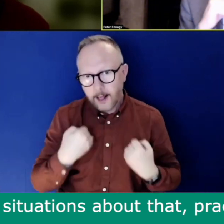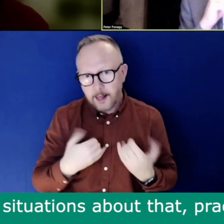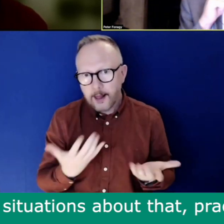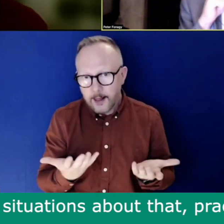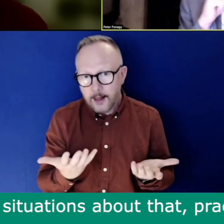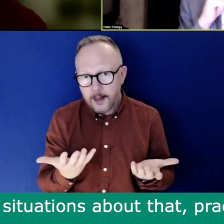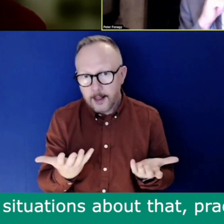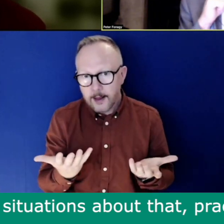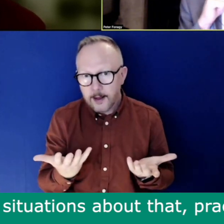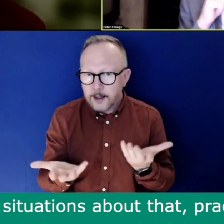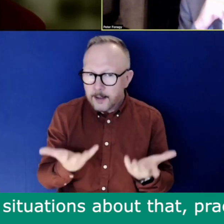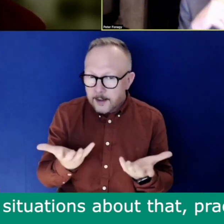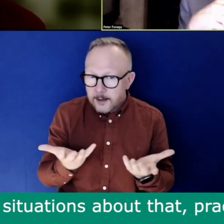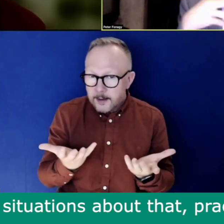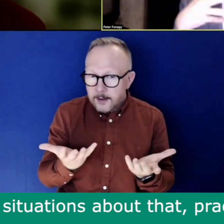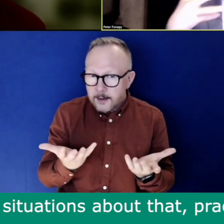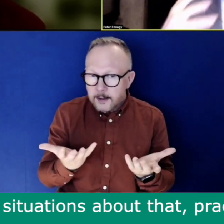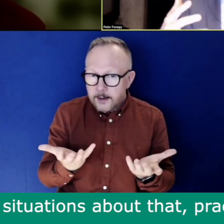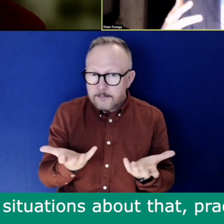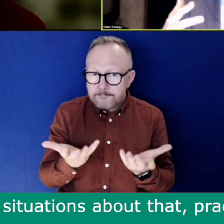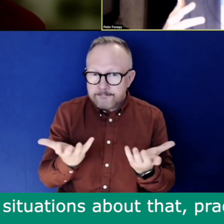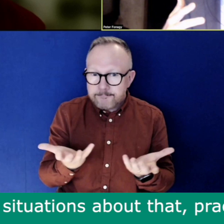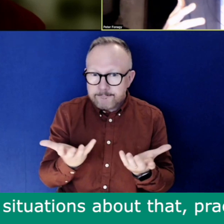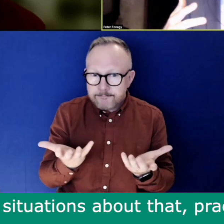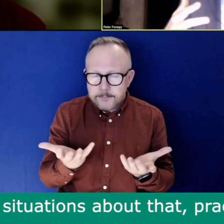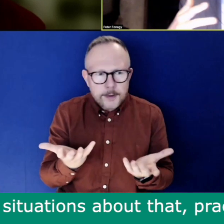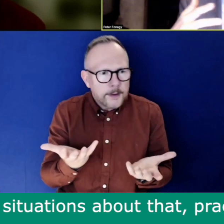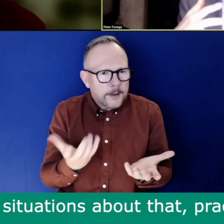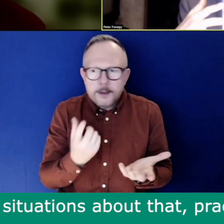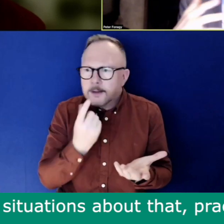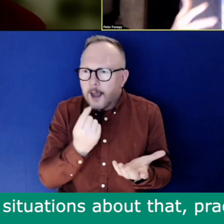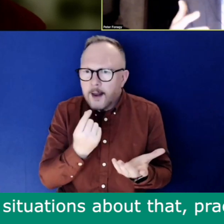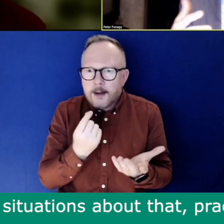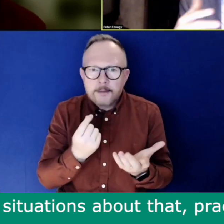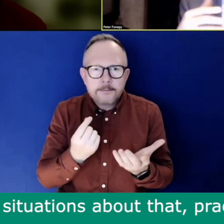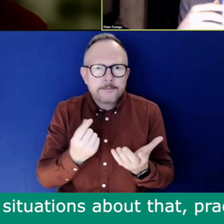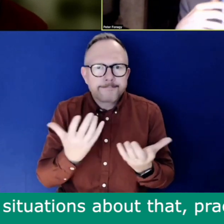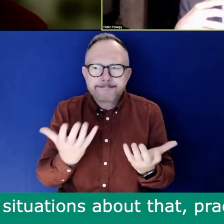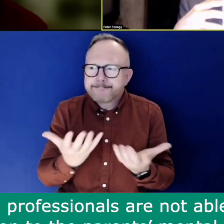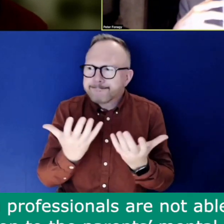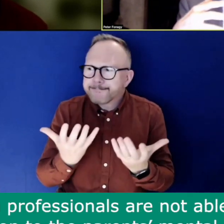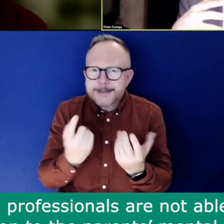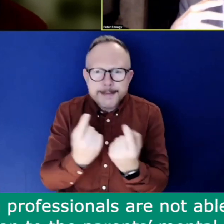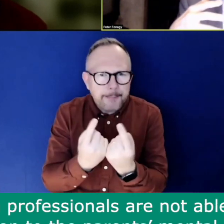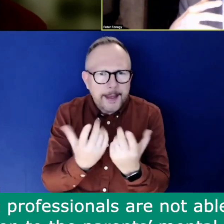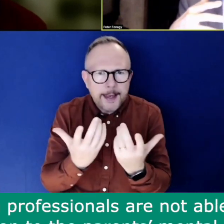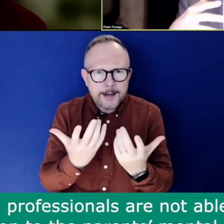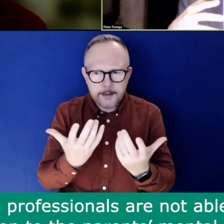Is there are practical situations about that, practical difficulties when